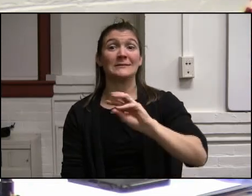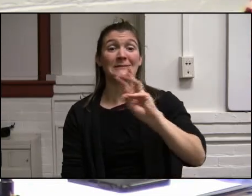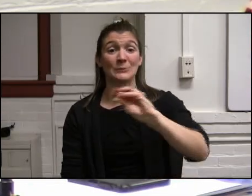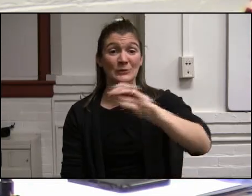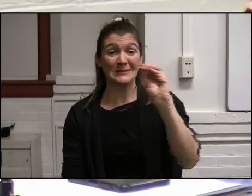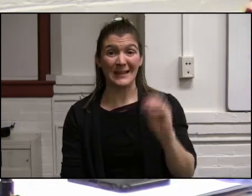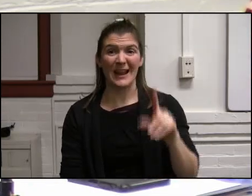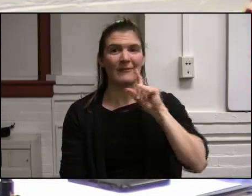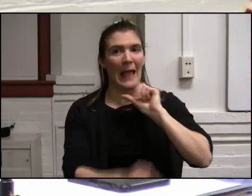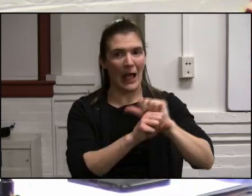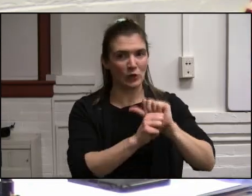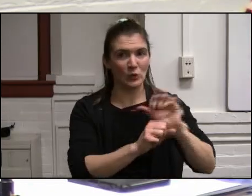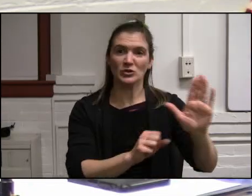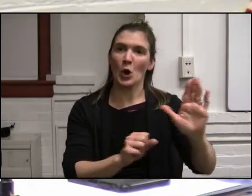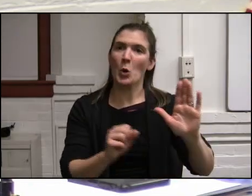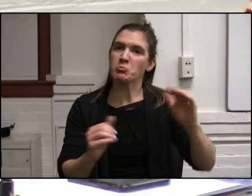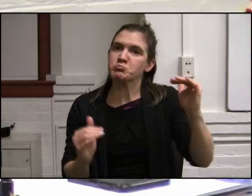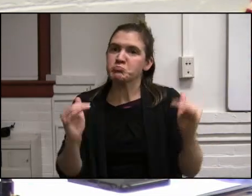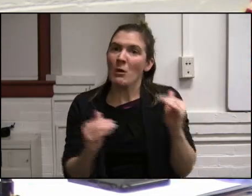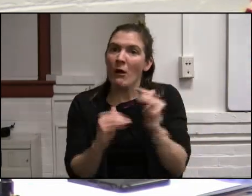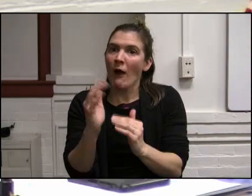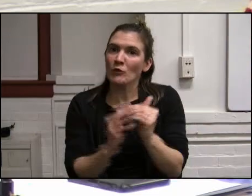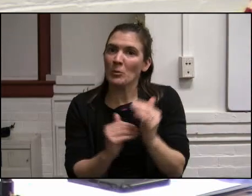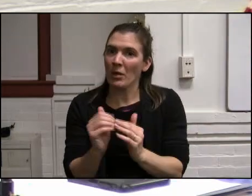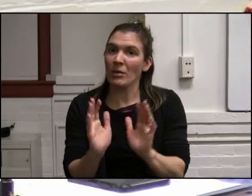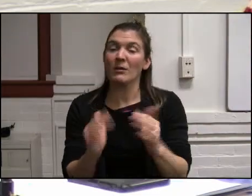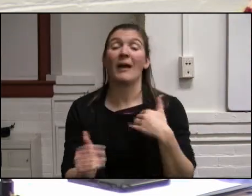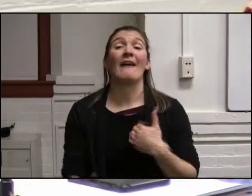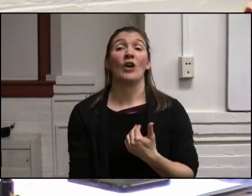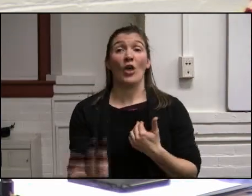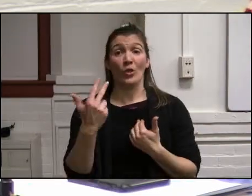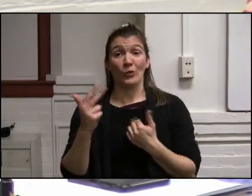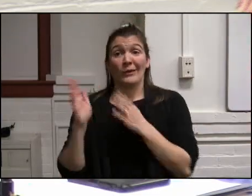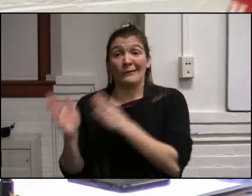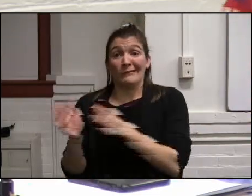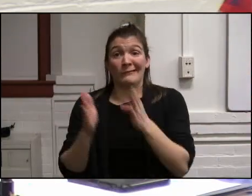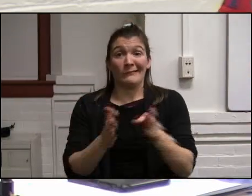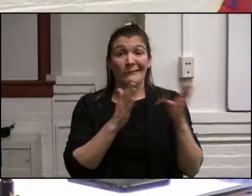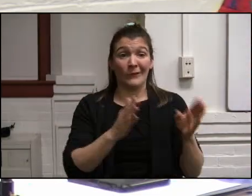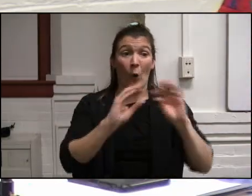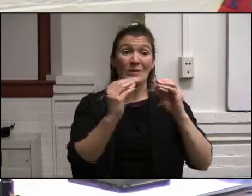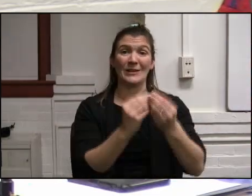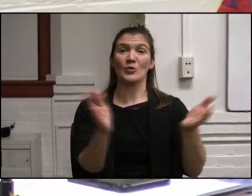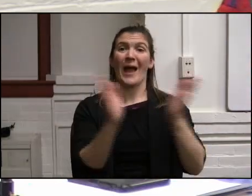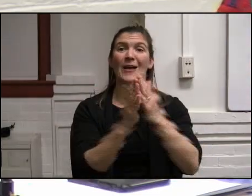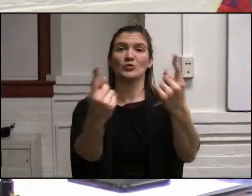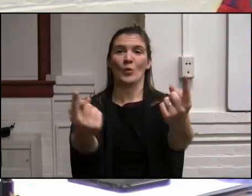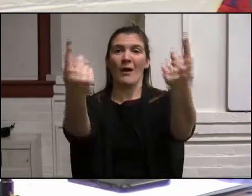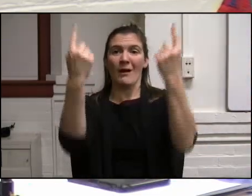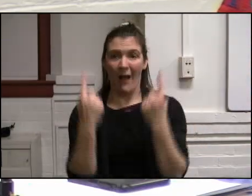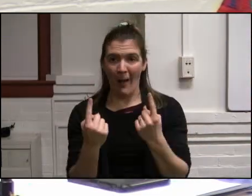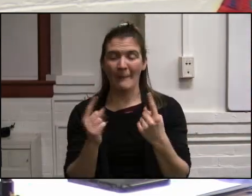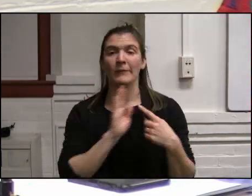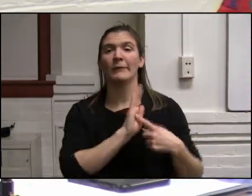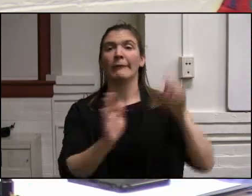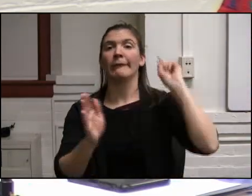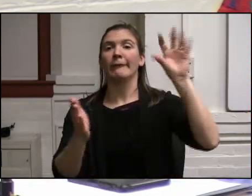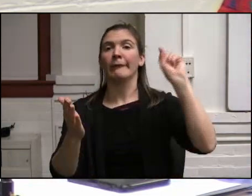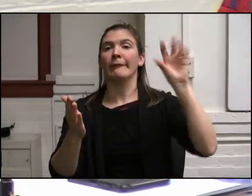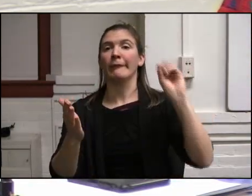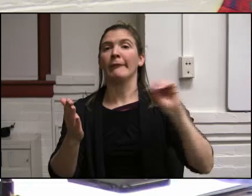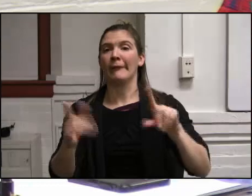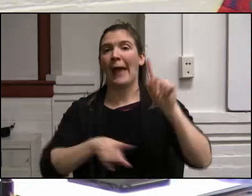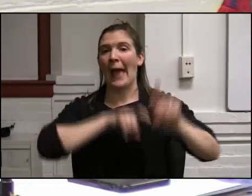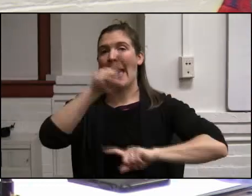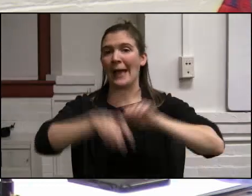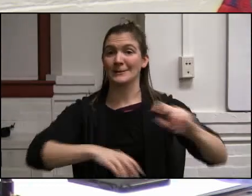the actuarial estimate. There are 3 different organizations that you asked to come in and appear before you so that you could have some